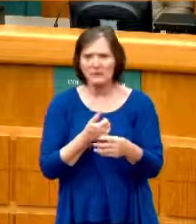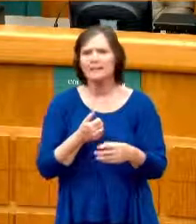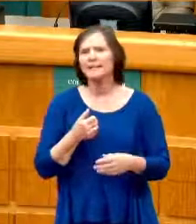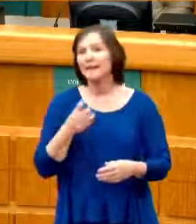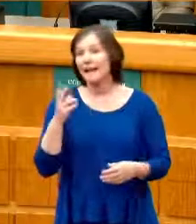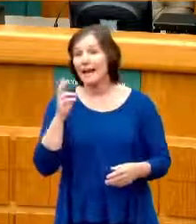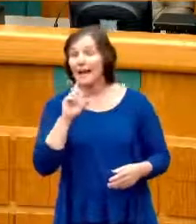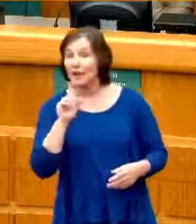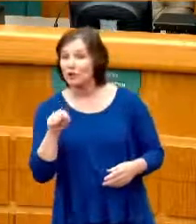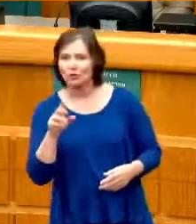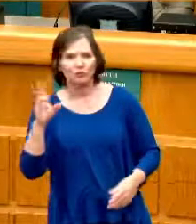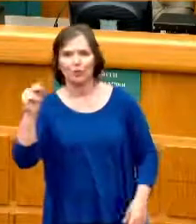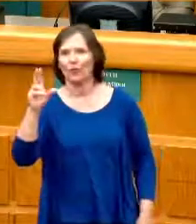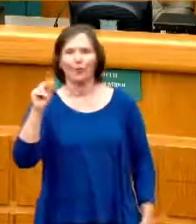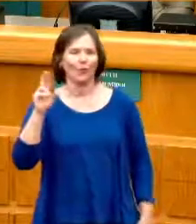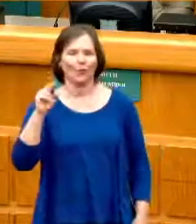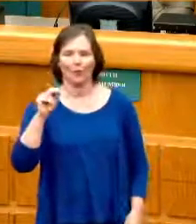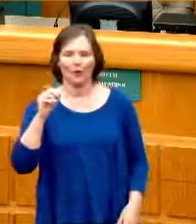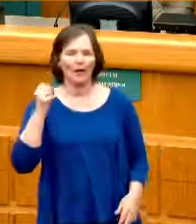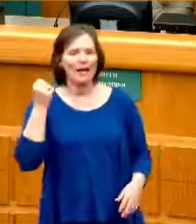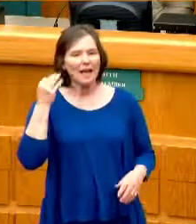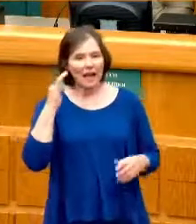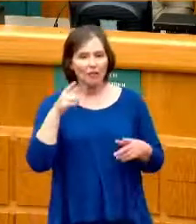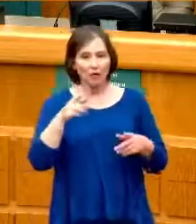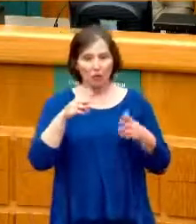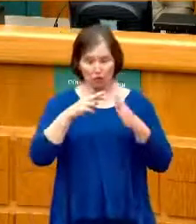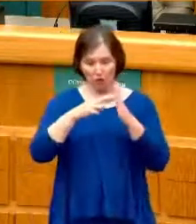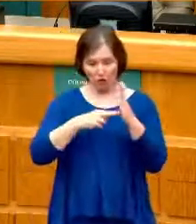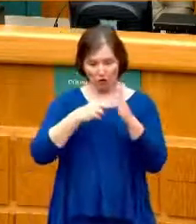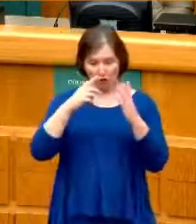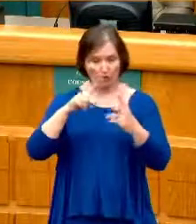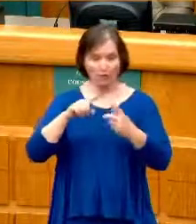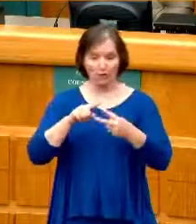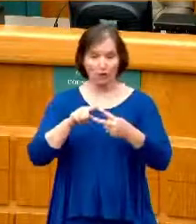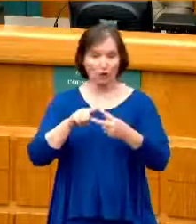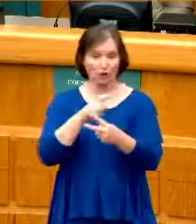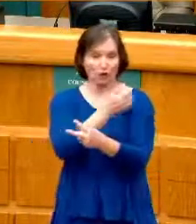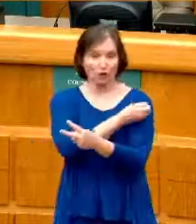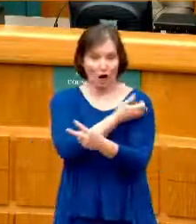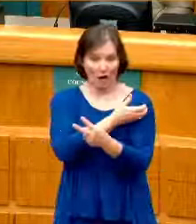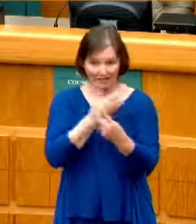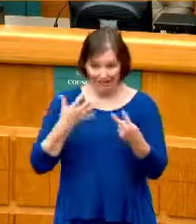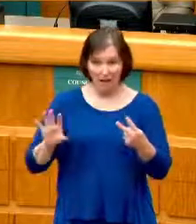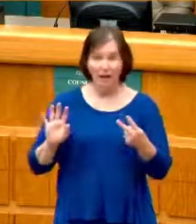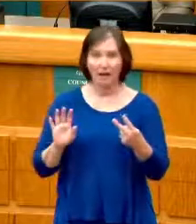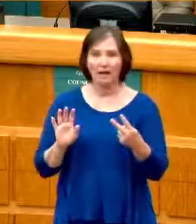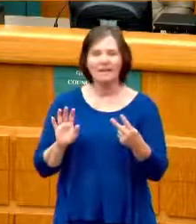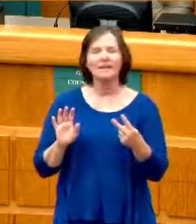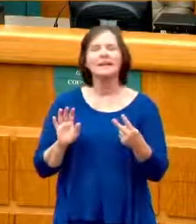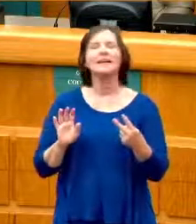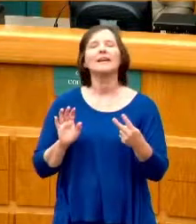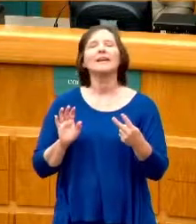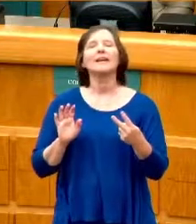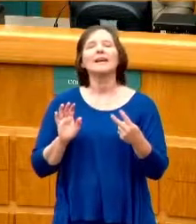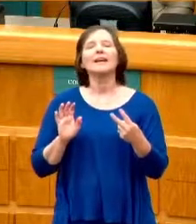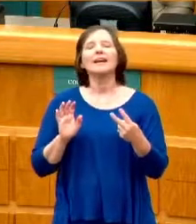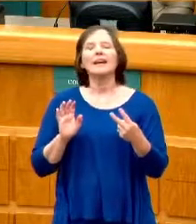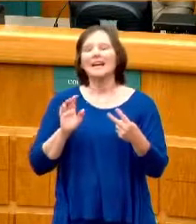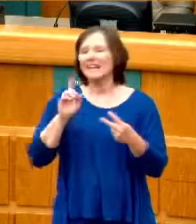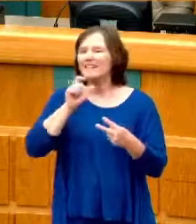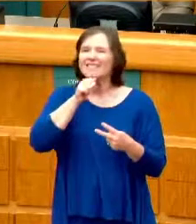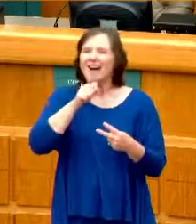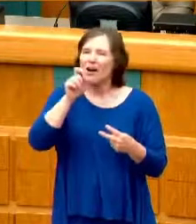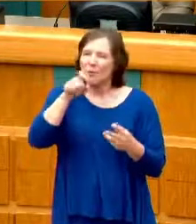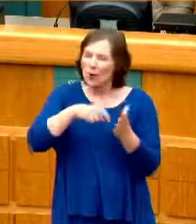that means you're already registered. The only thing you have to do, or you should do, is we're going to send you a magic link, and you have to click on it. You